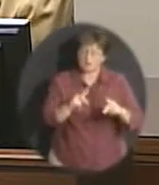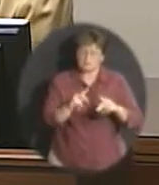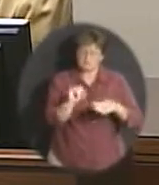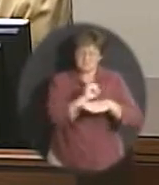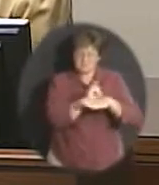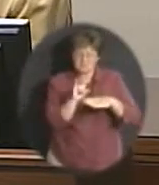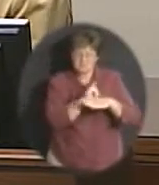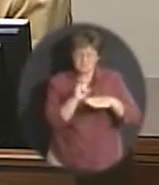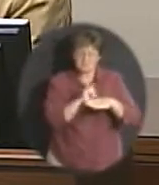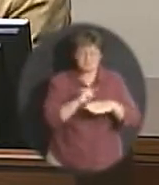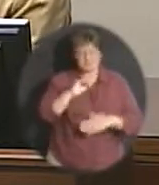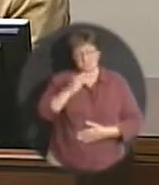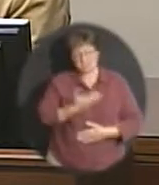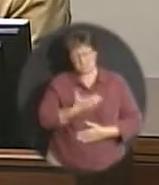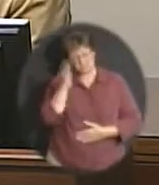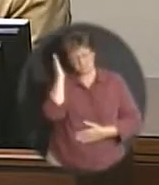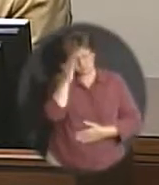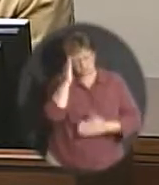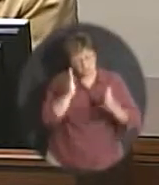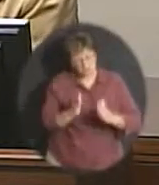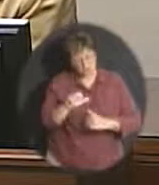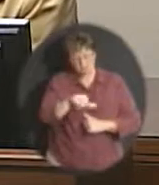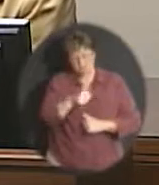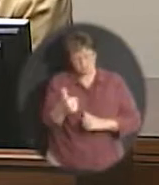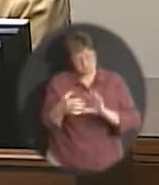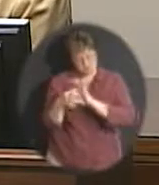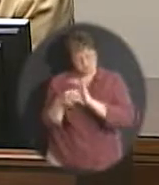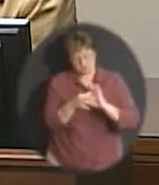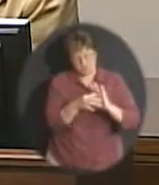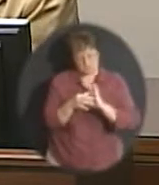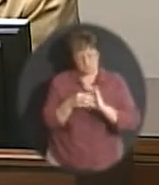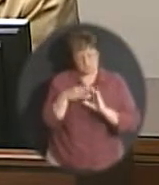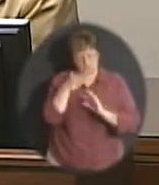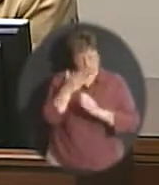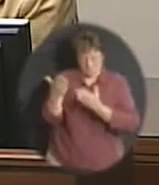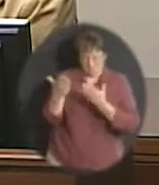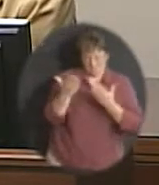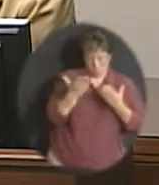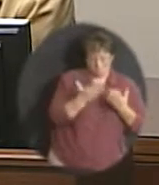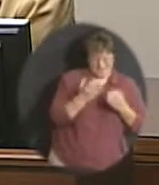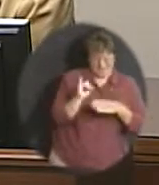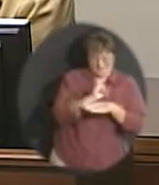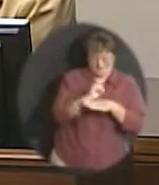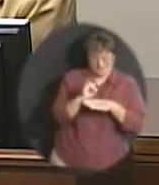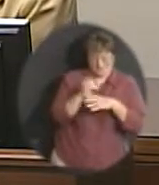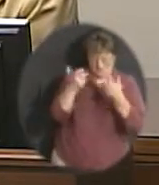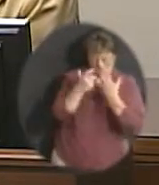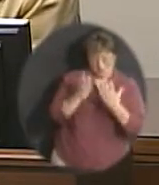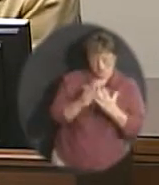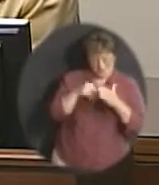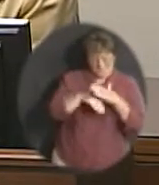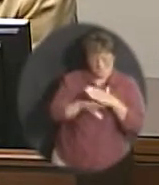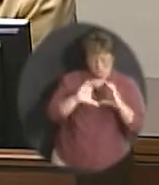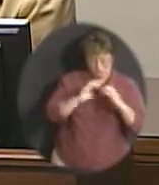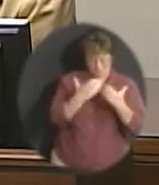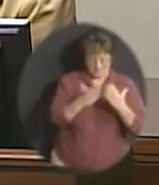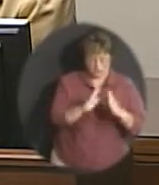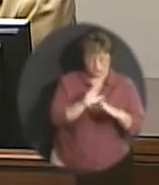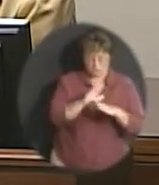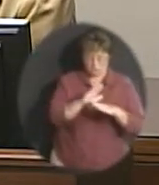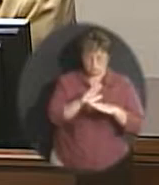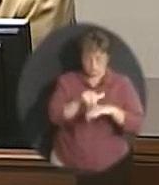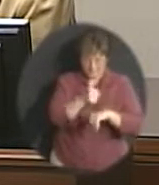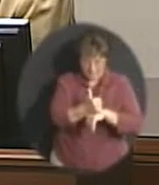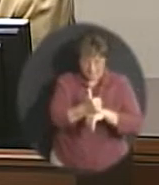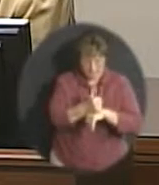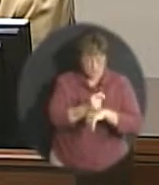guest speakers, all those kinds of connections that also bring the industry partners into the classroom. So it's really a win-win all